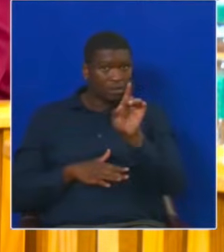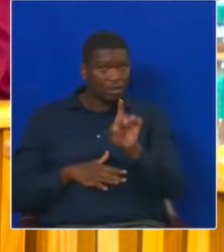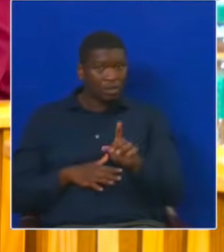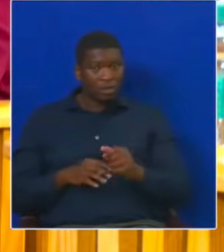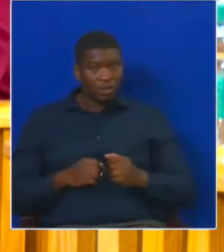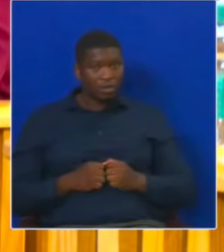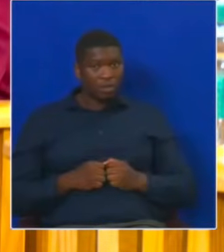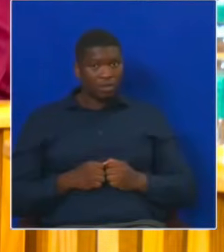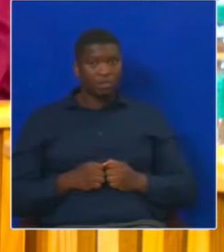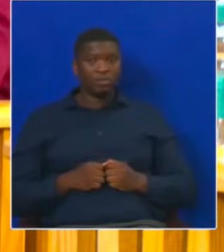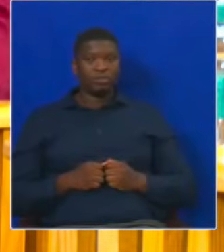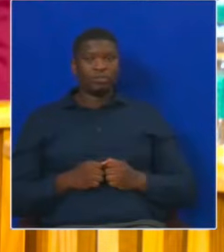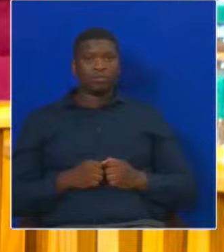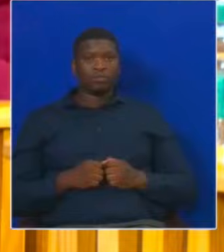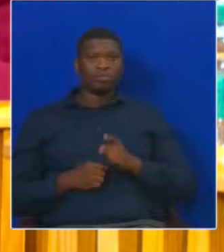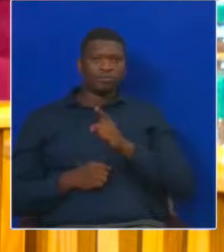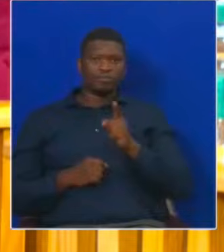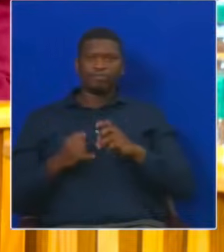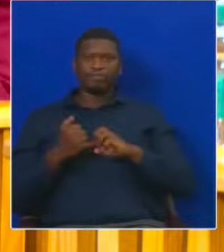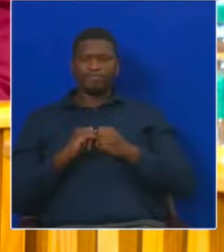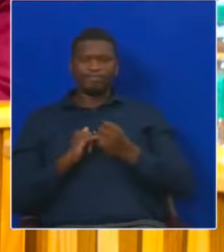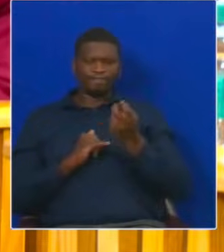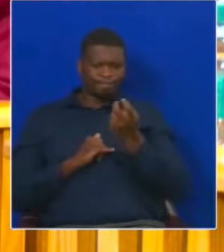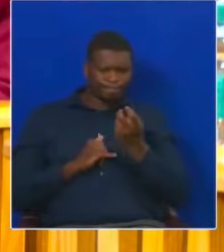looking for the laptop?